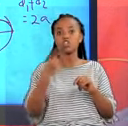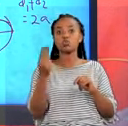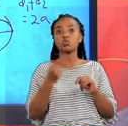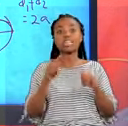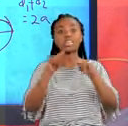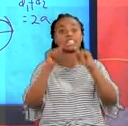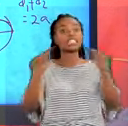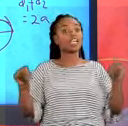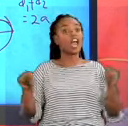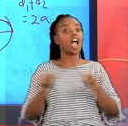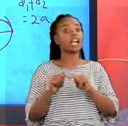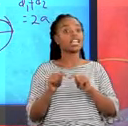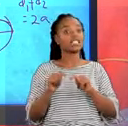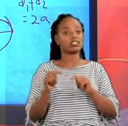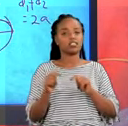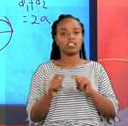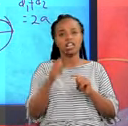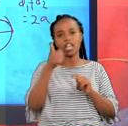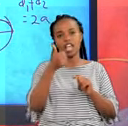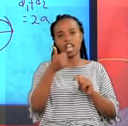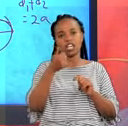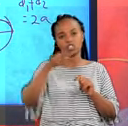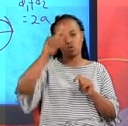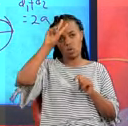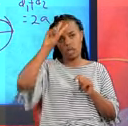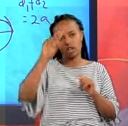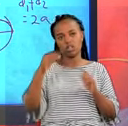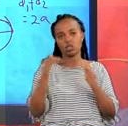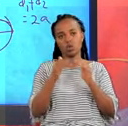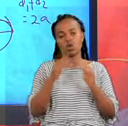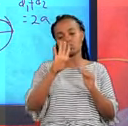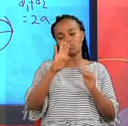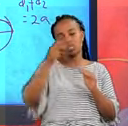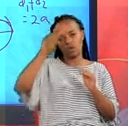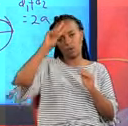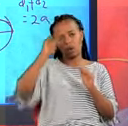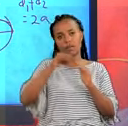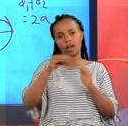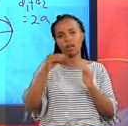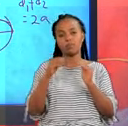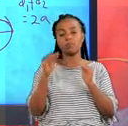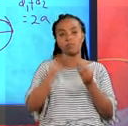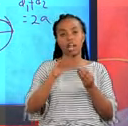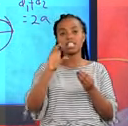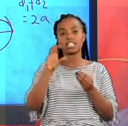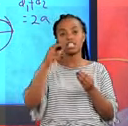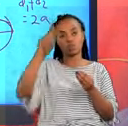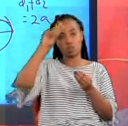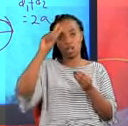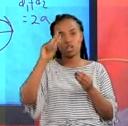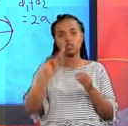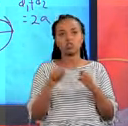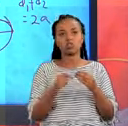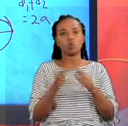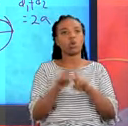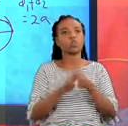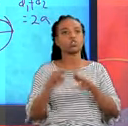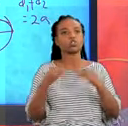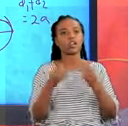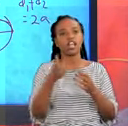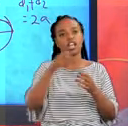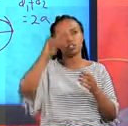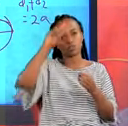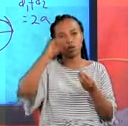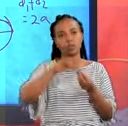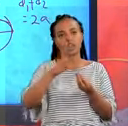Pythagoras' theorem, A squared is equal to B squared plus C squared, it gives you this relation. A squared is equal to B